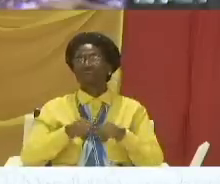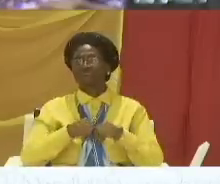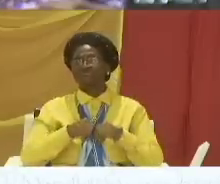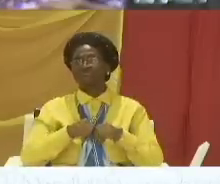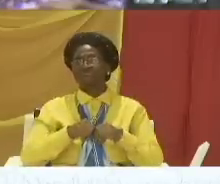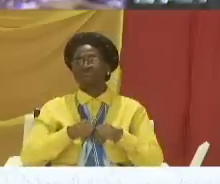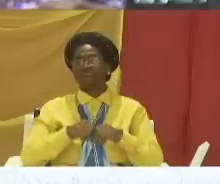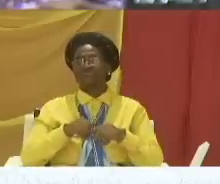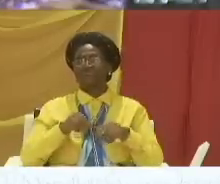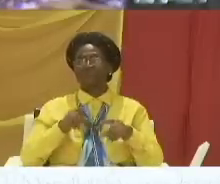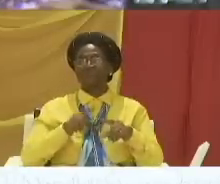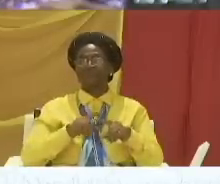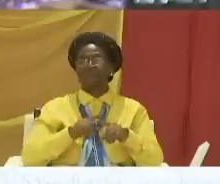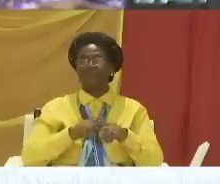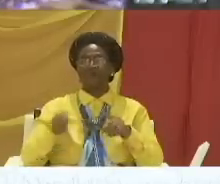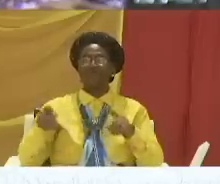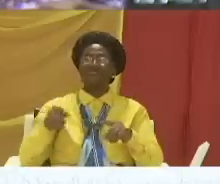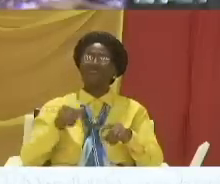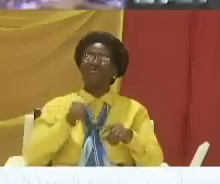but not by God.